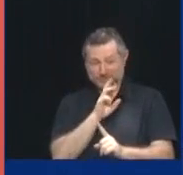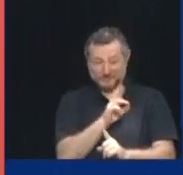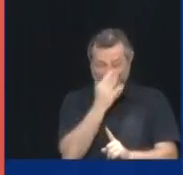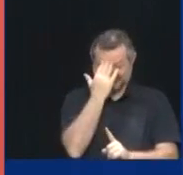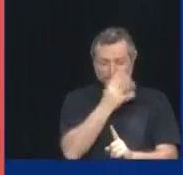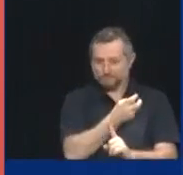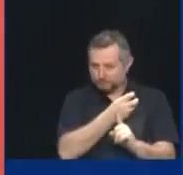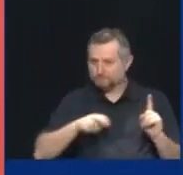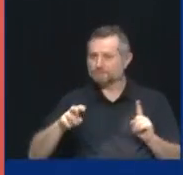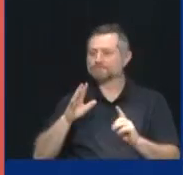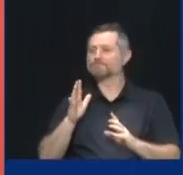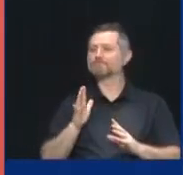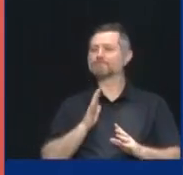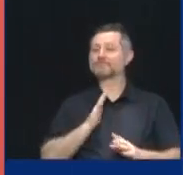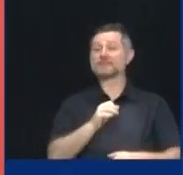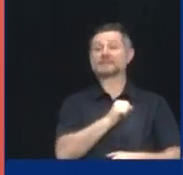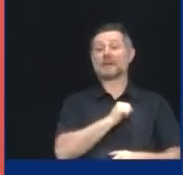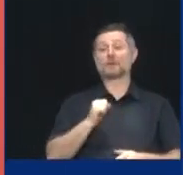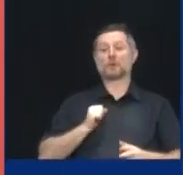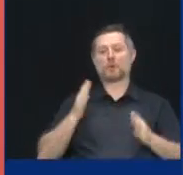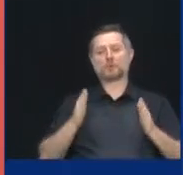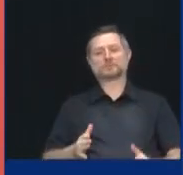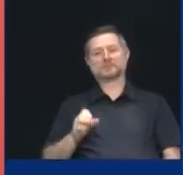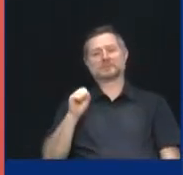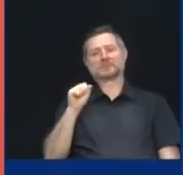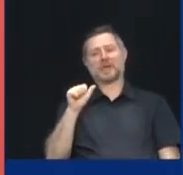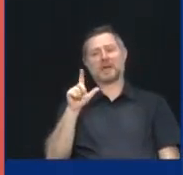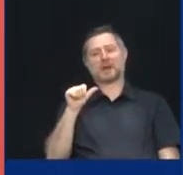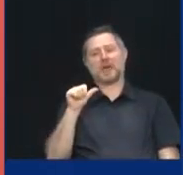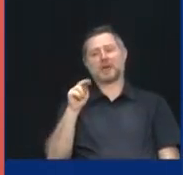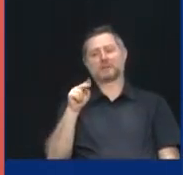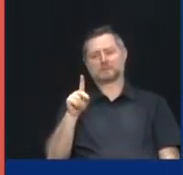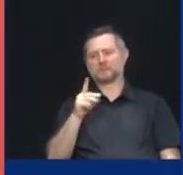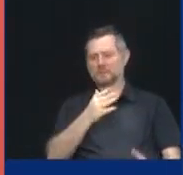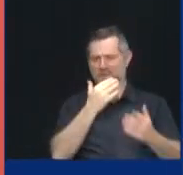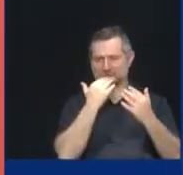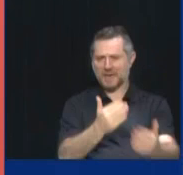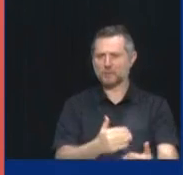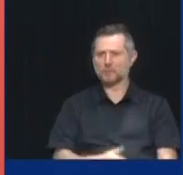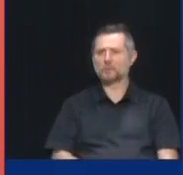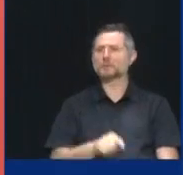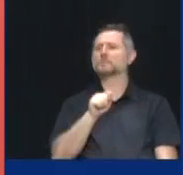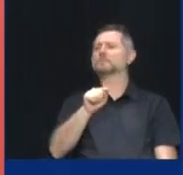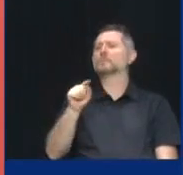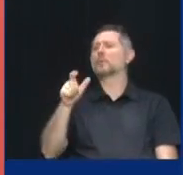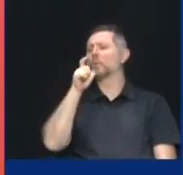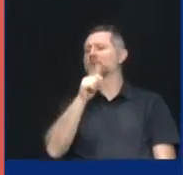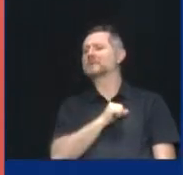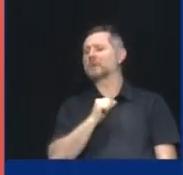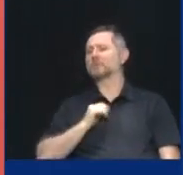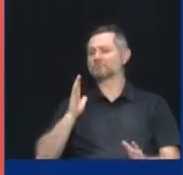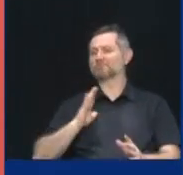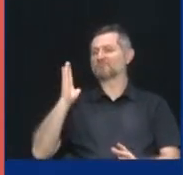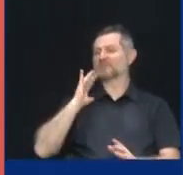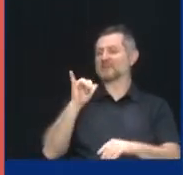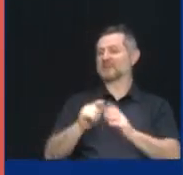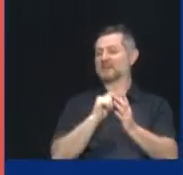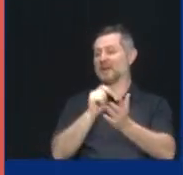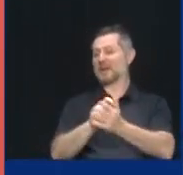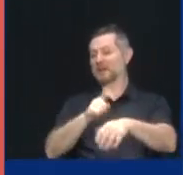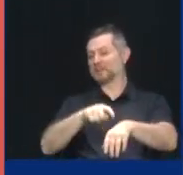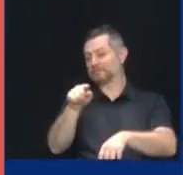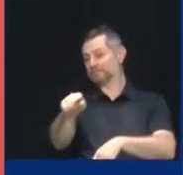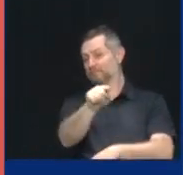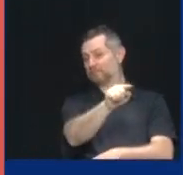Senator Saland, we say thank you. Those senators who then were